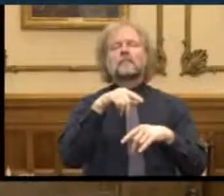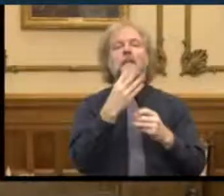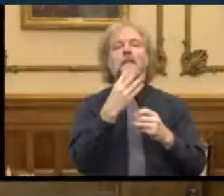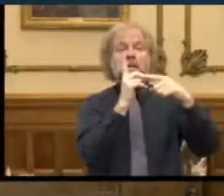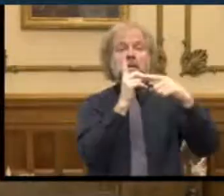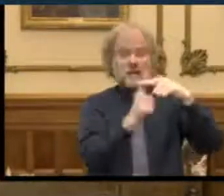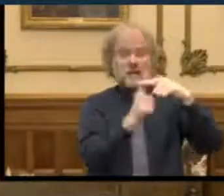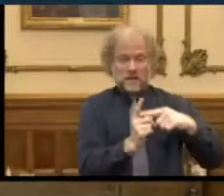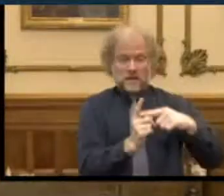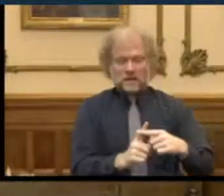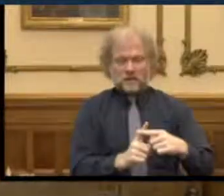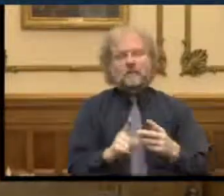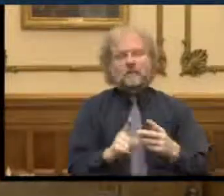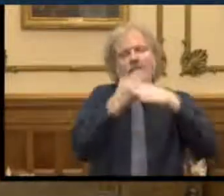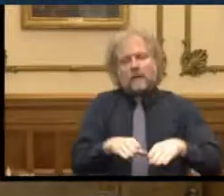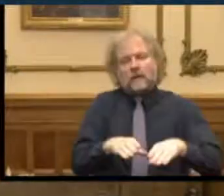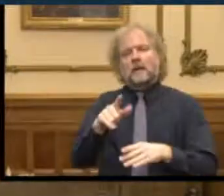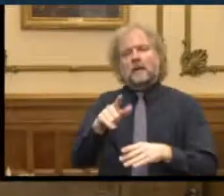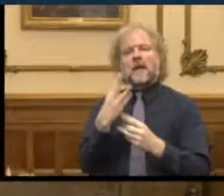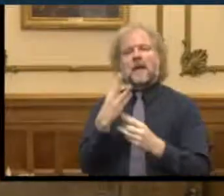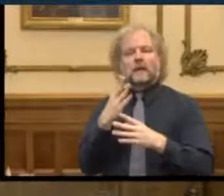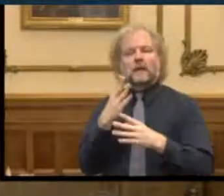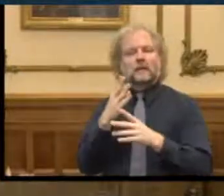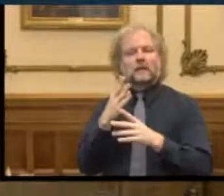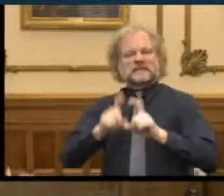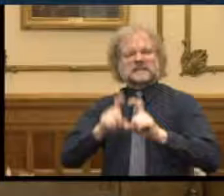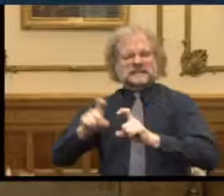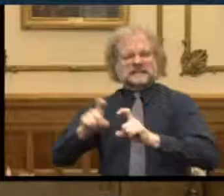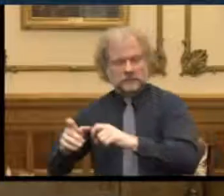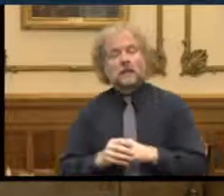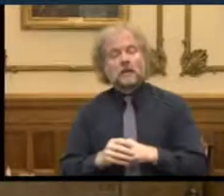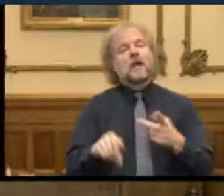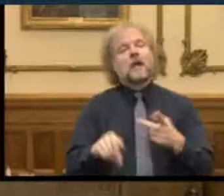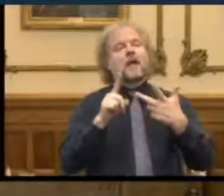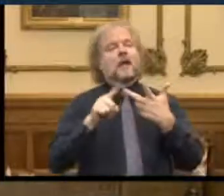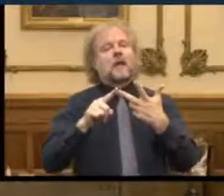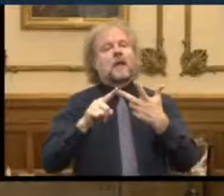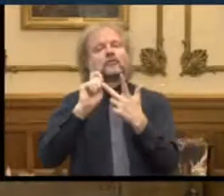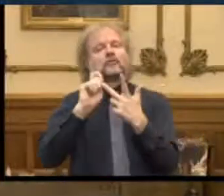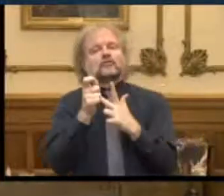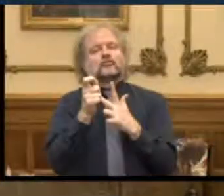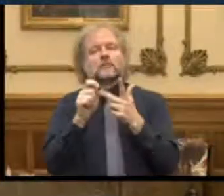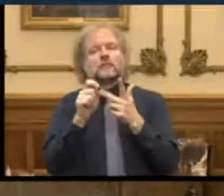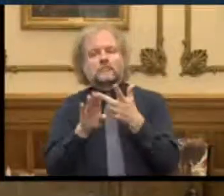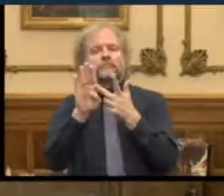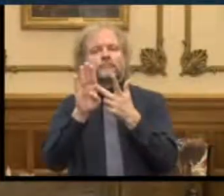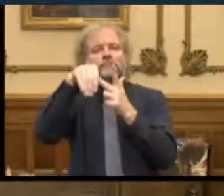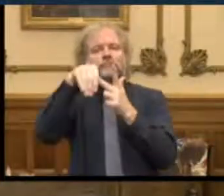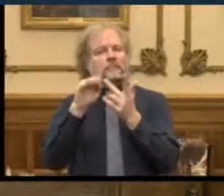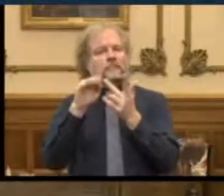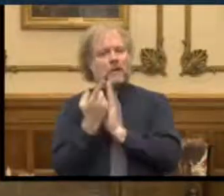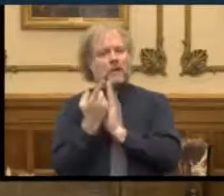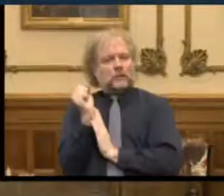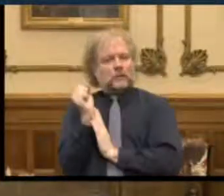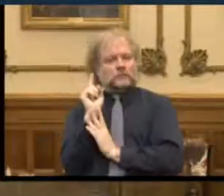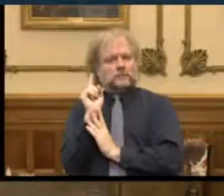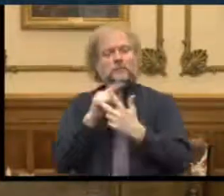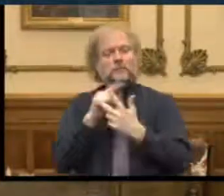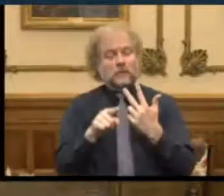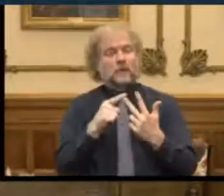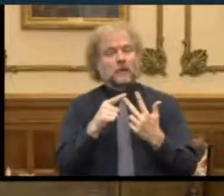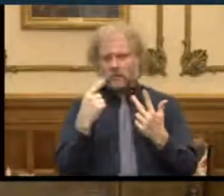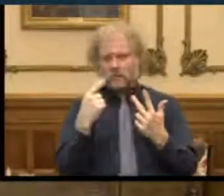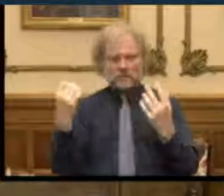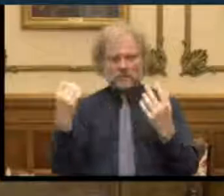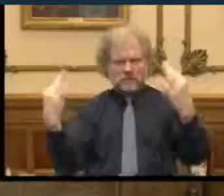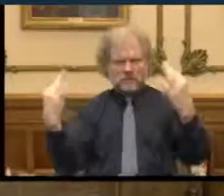tests divided by the number of administered tests, and the change in the positivity rate from the previous week. As we have received input